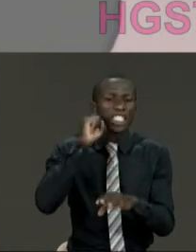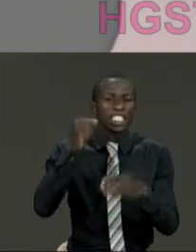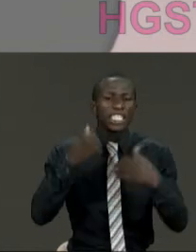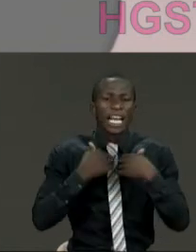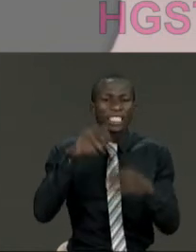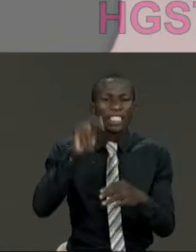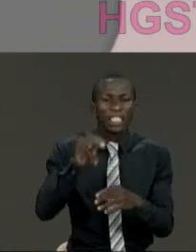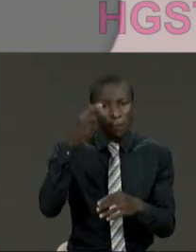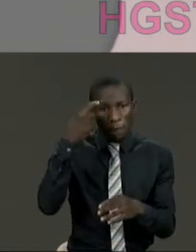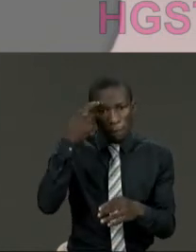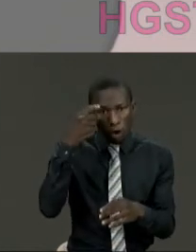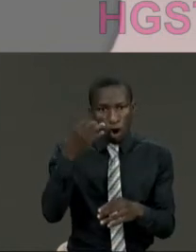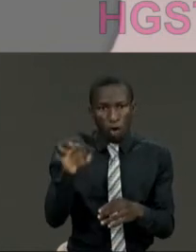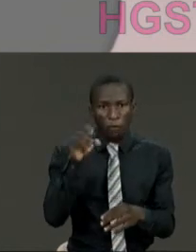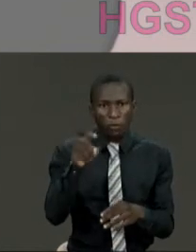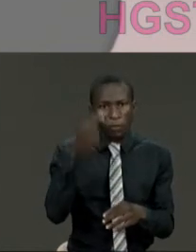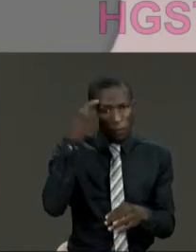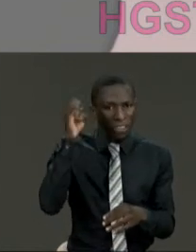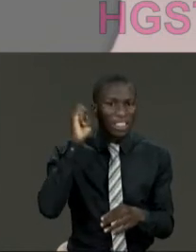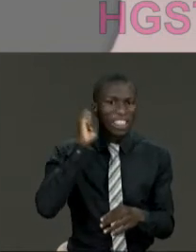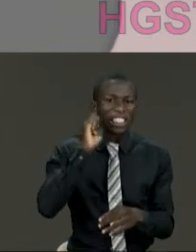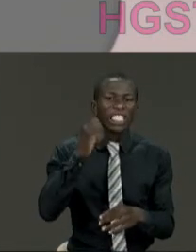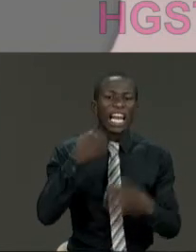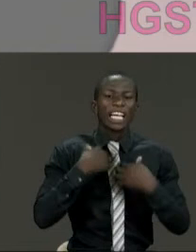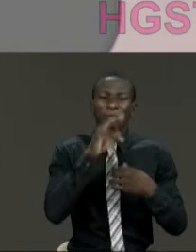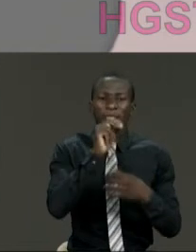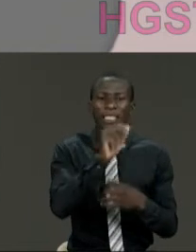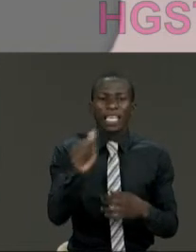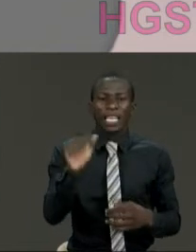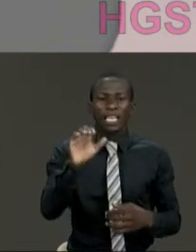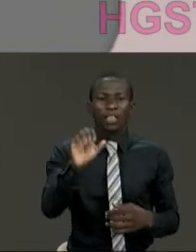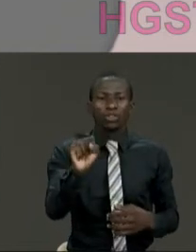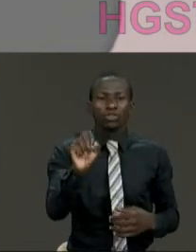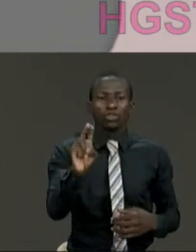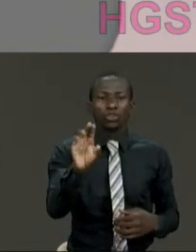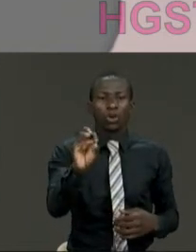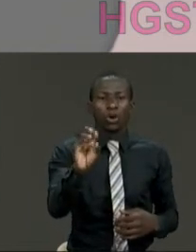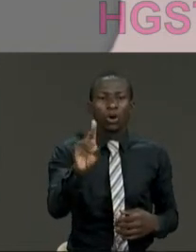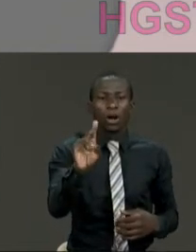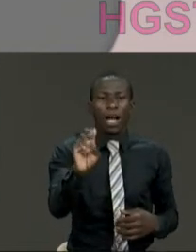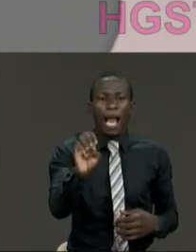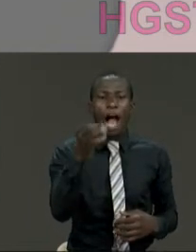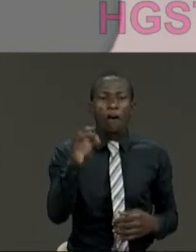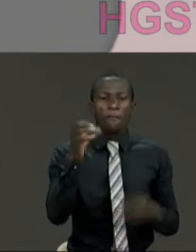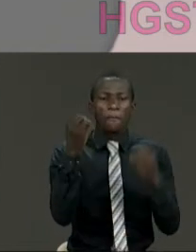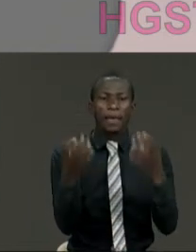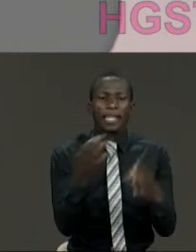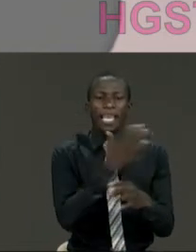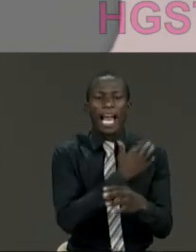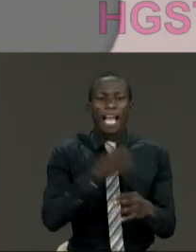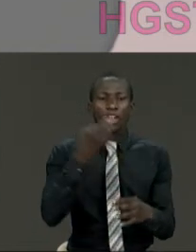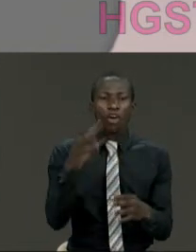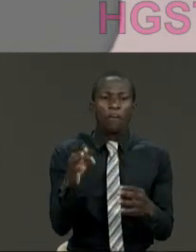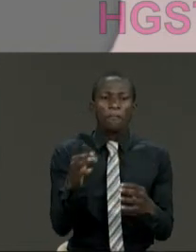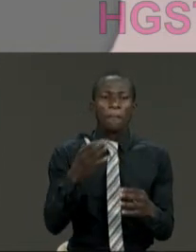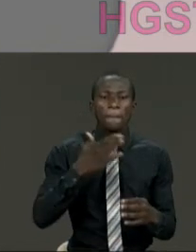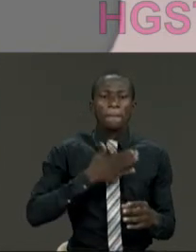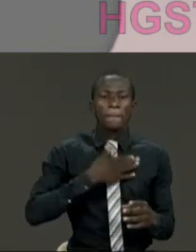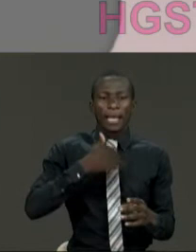a succorer of many, and of myself also." You know, in Jewish